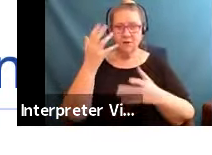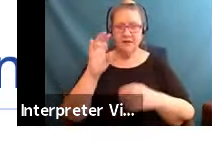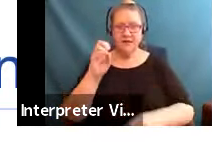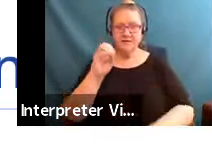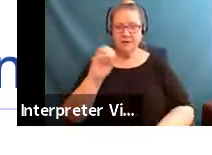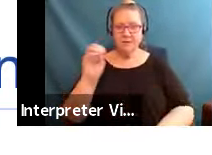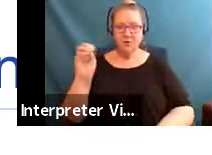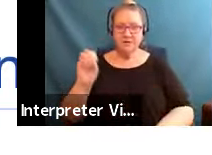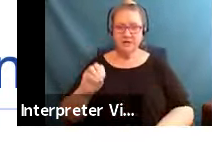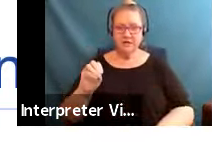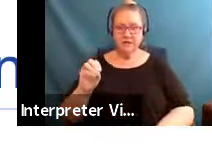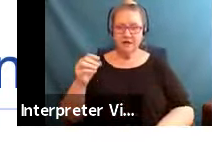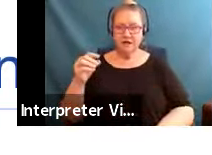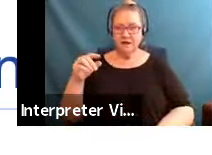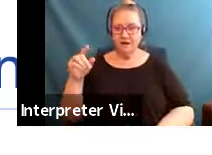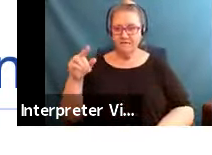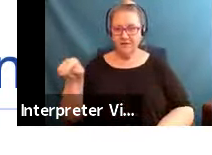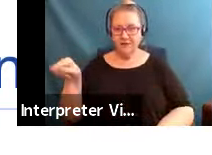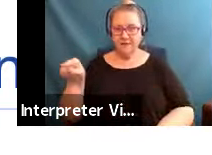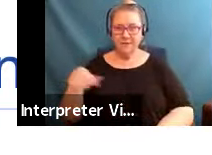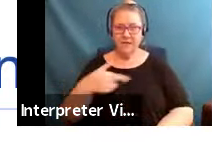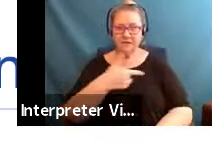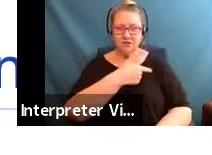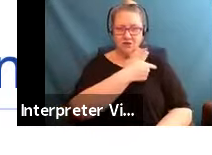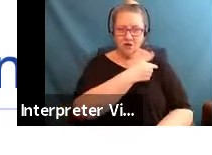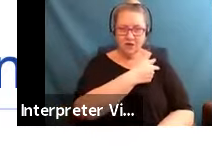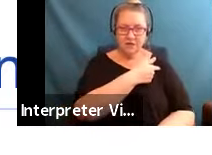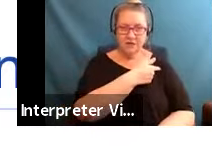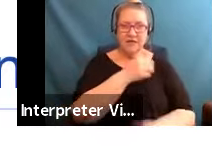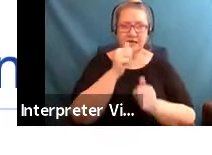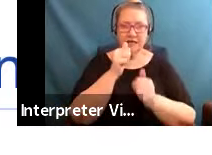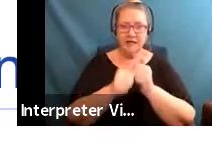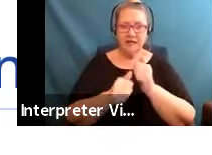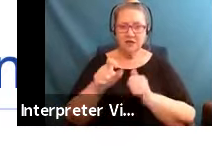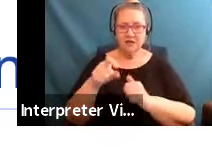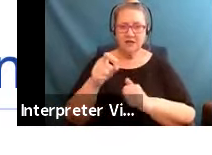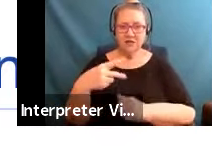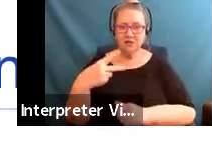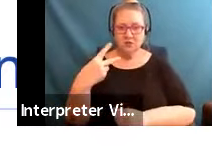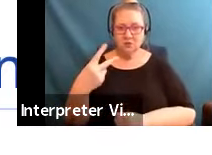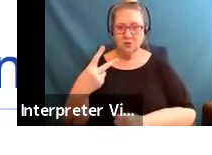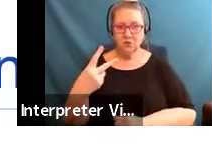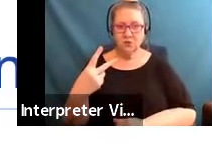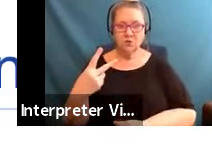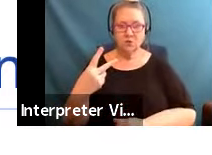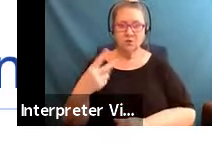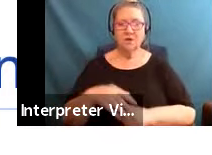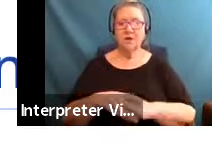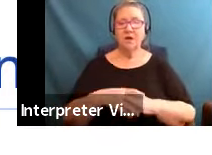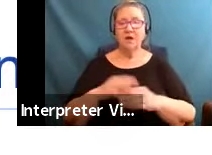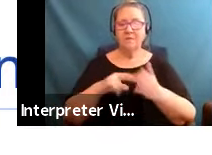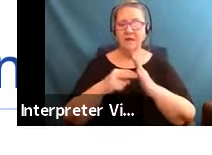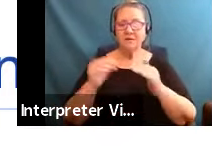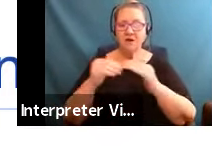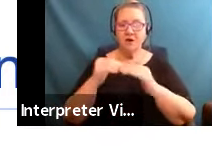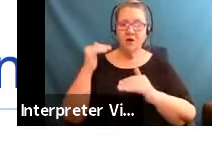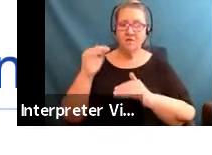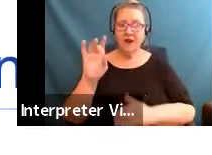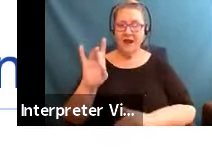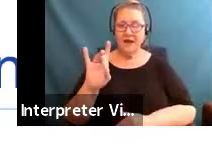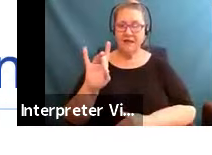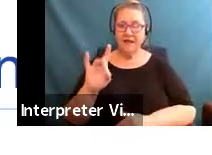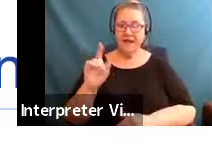of them as a target vaccinated, they would each need 2 doses. We would need over 8.5 million doses.